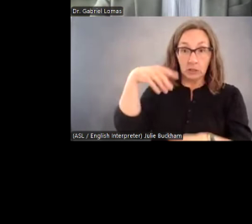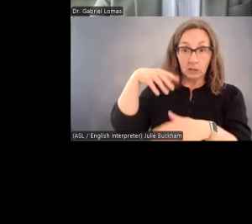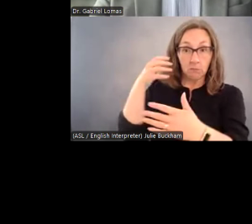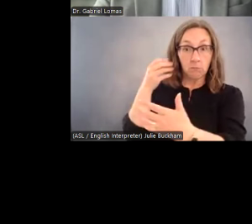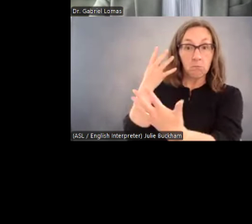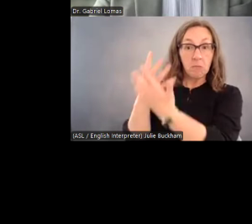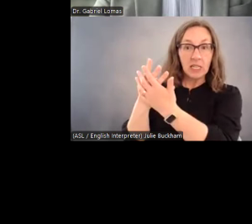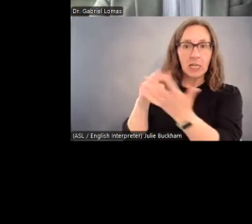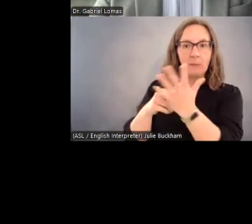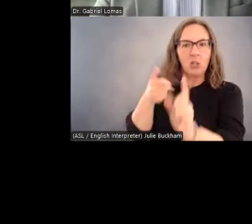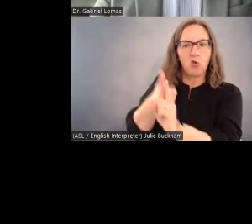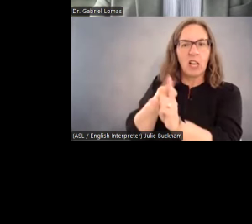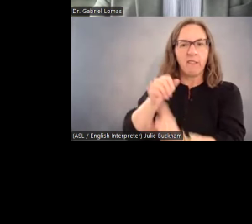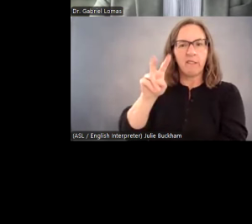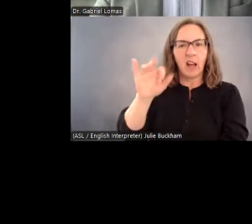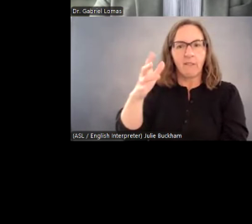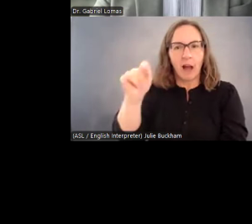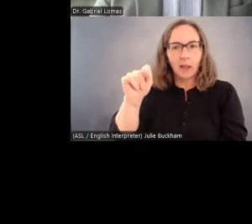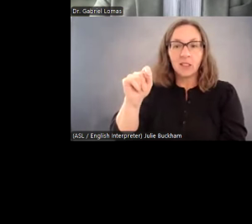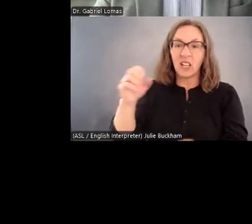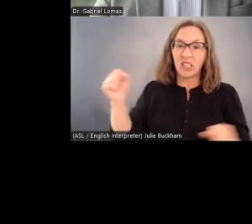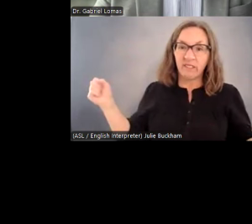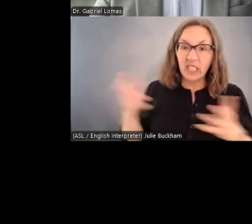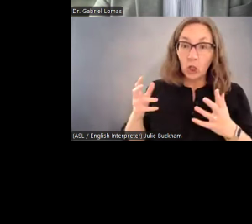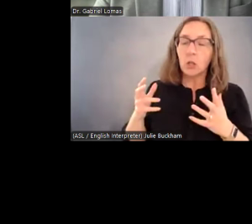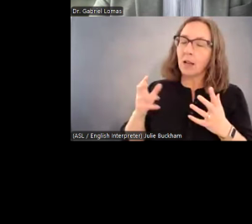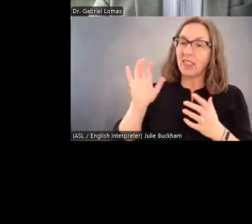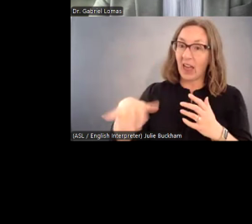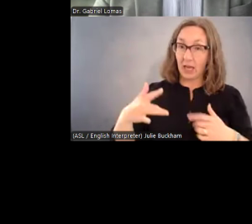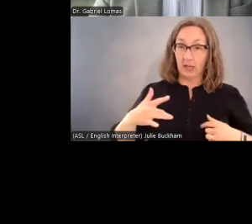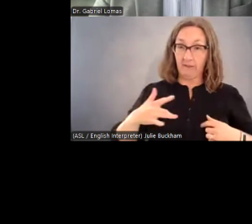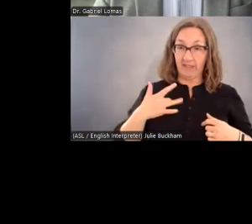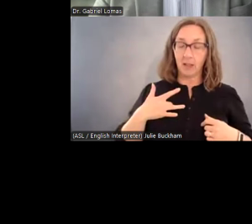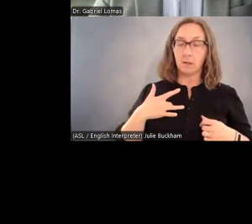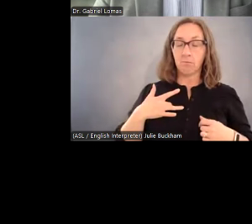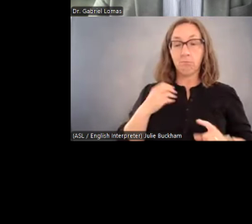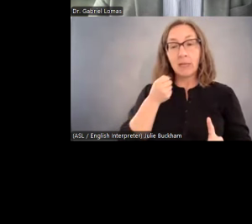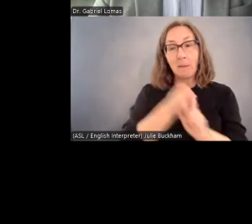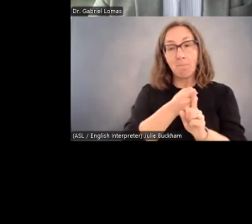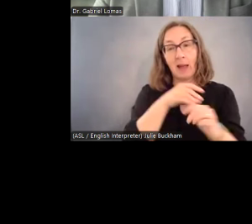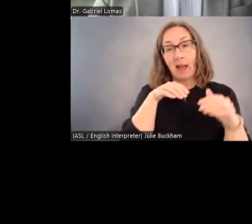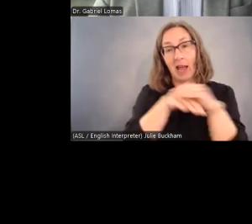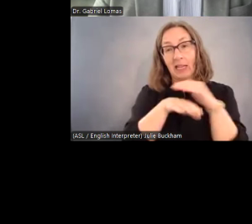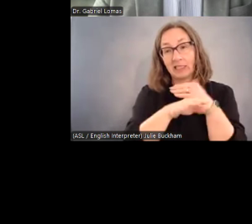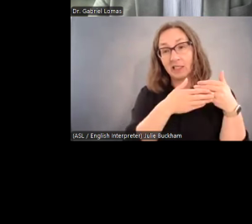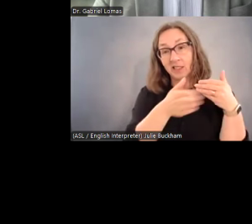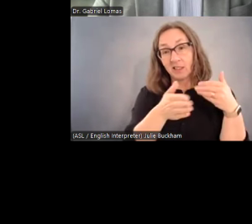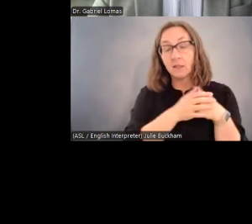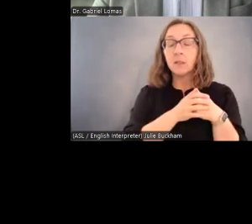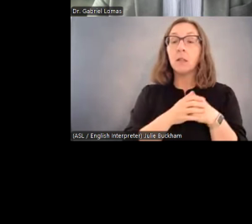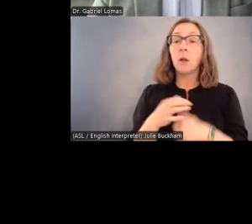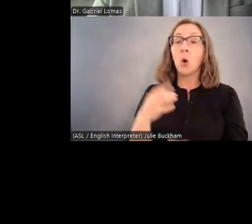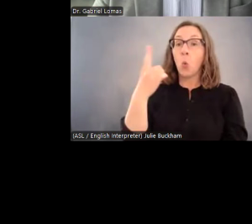And it really impacts the access that the inmates have. And he talked about the differences of one state